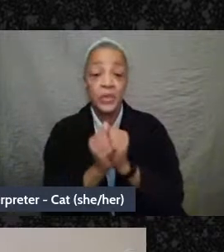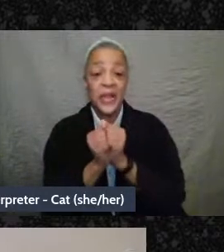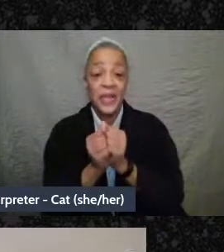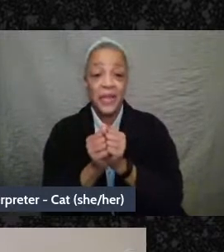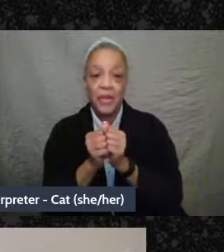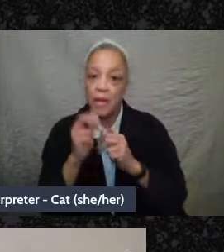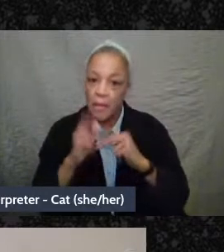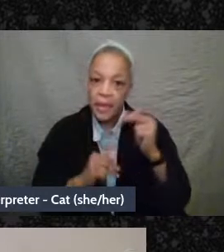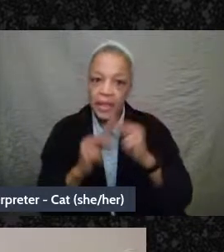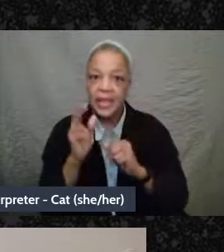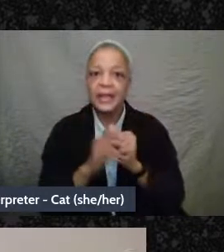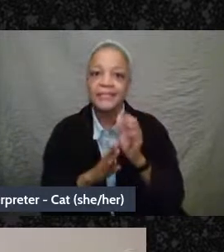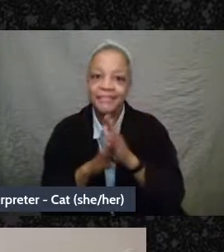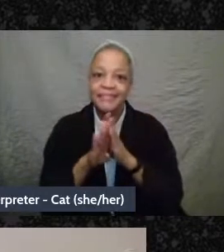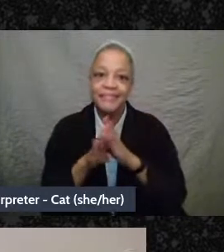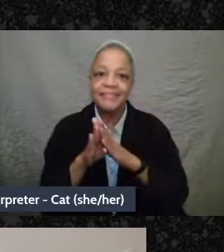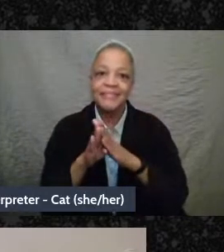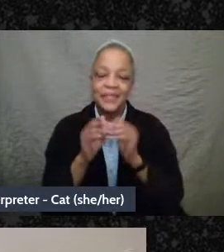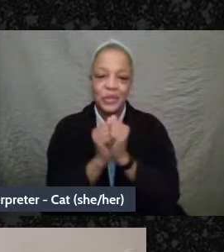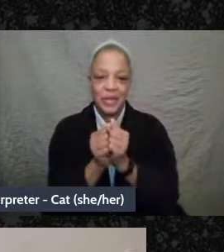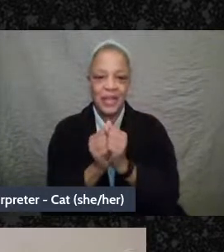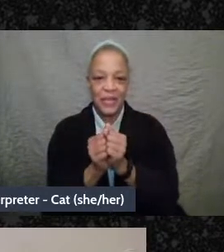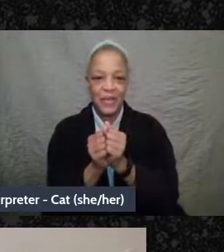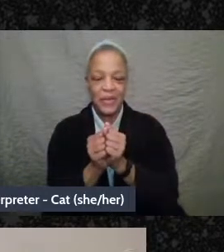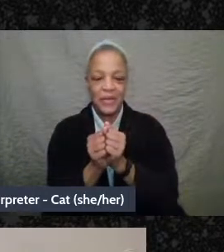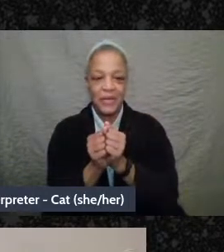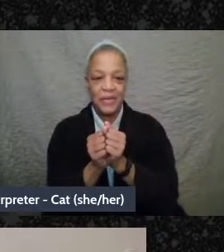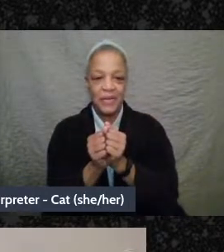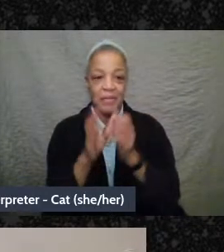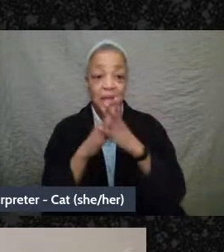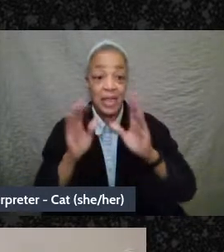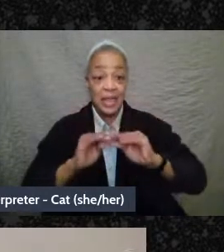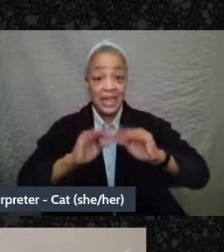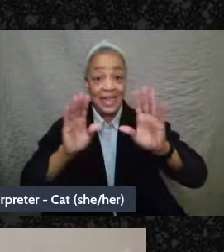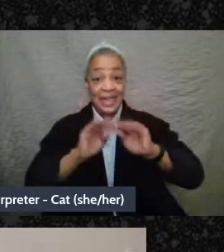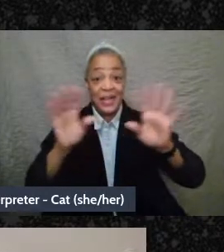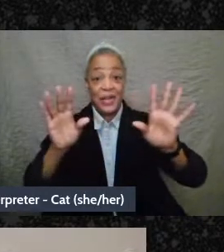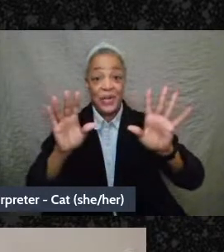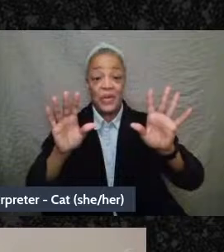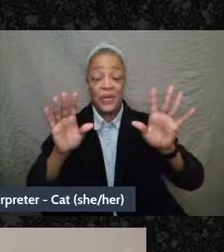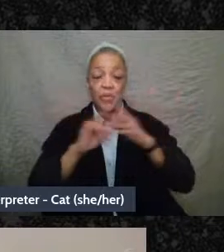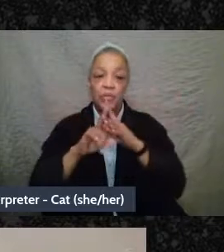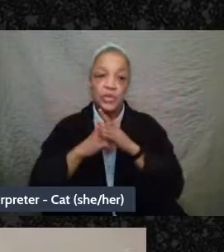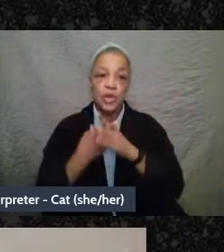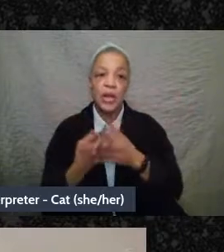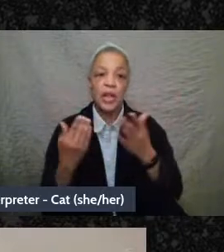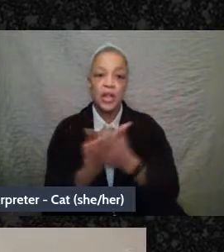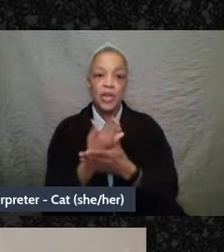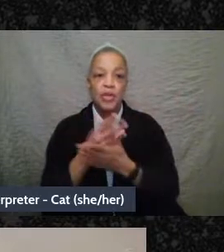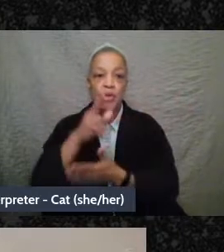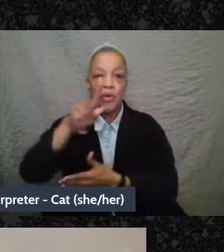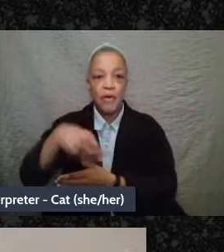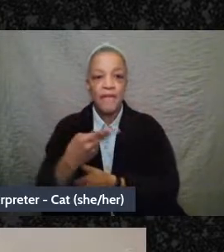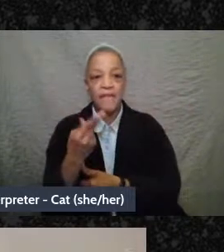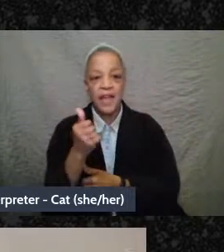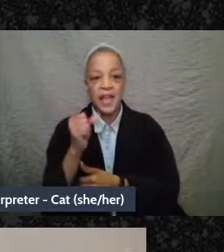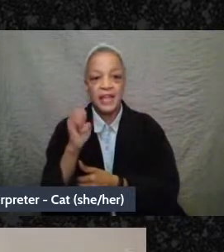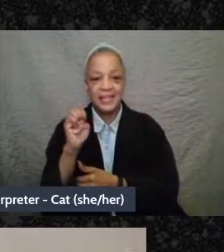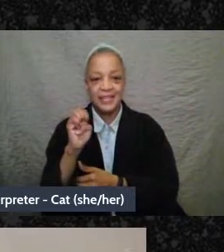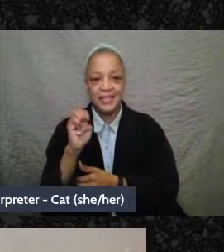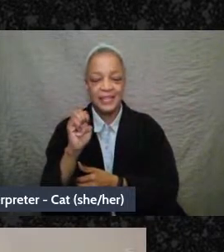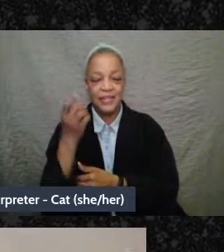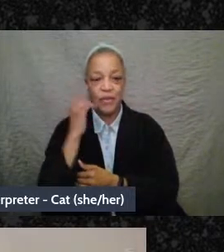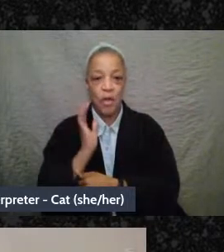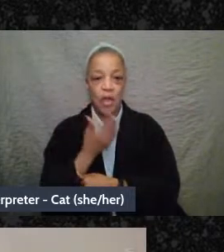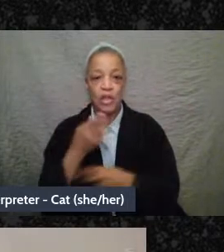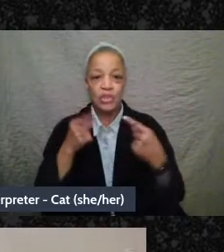building together, and really being clear that we're entering a new phase of the struggle. So as